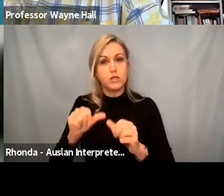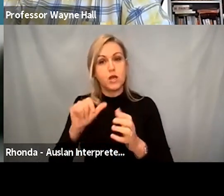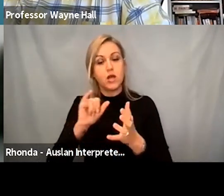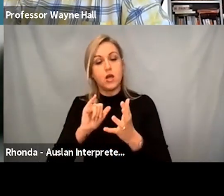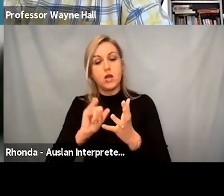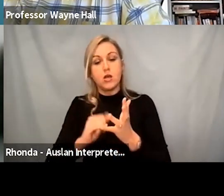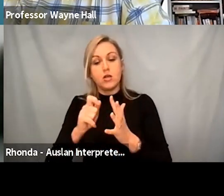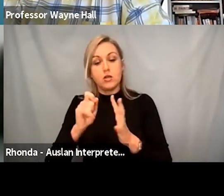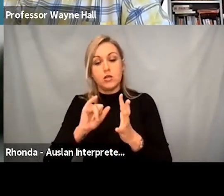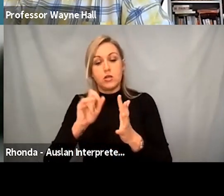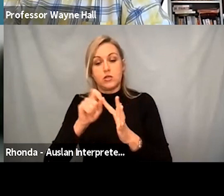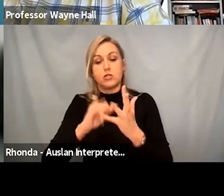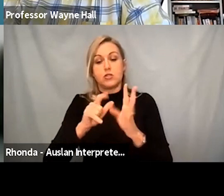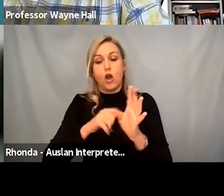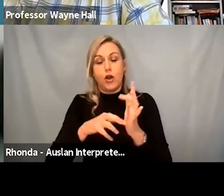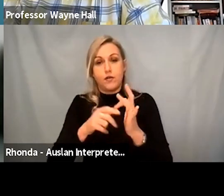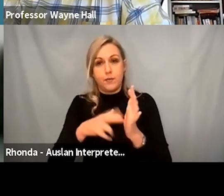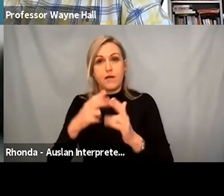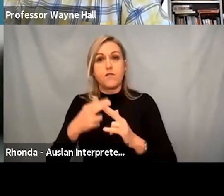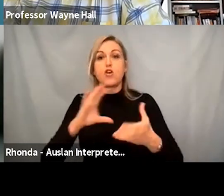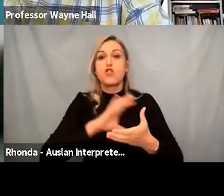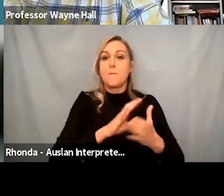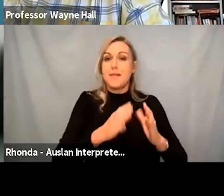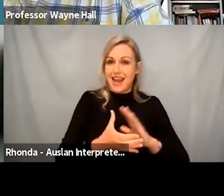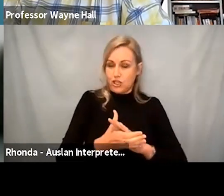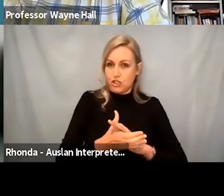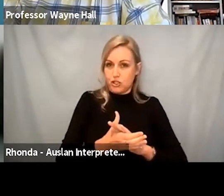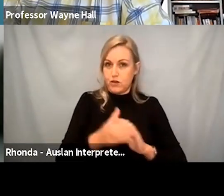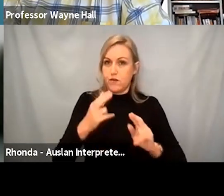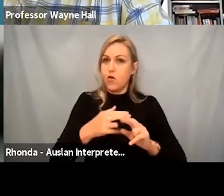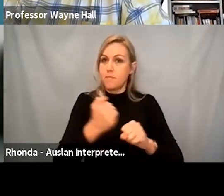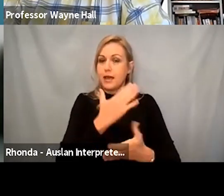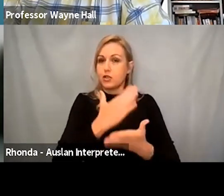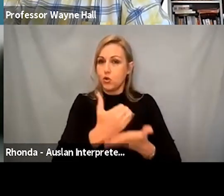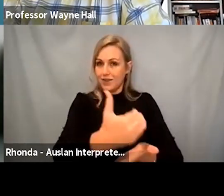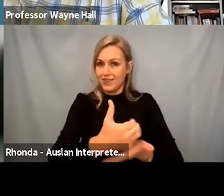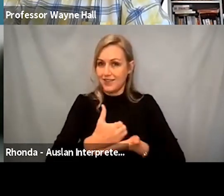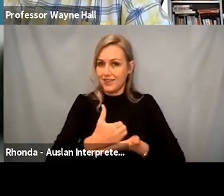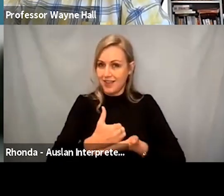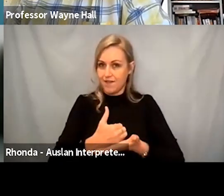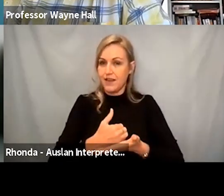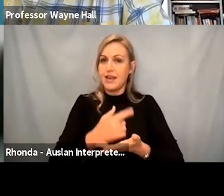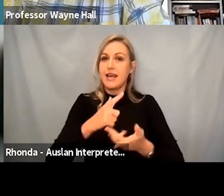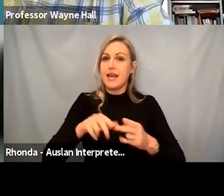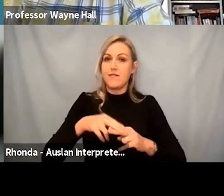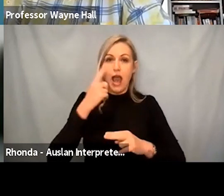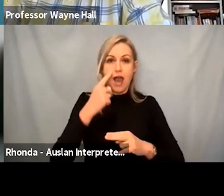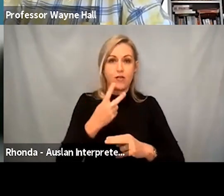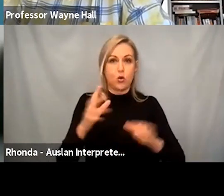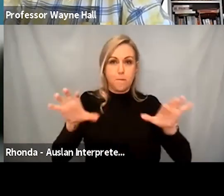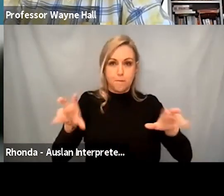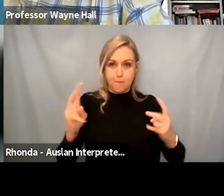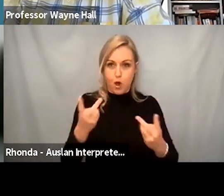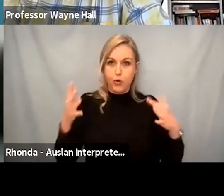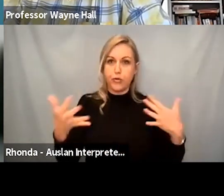treatment. The therapeutic effects and the safety profile is positive when you look at the two in combination.